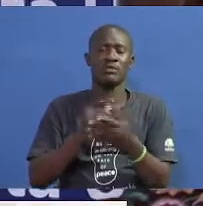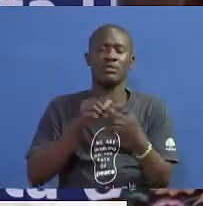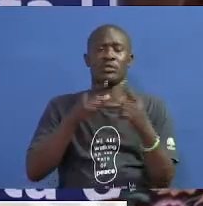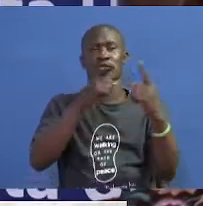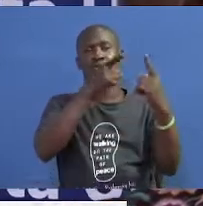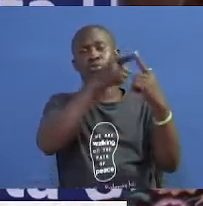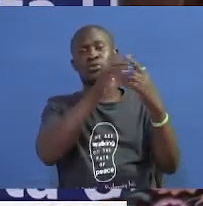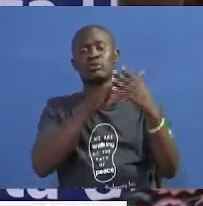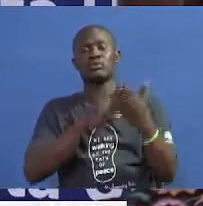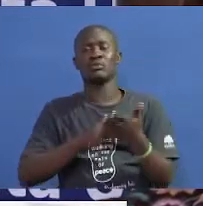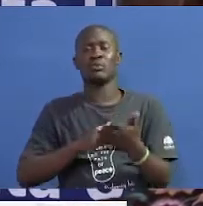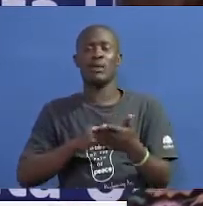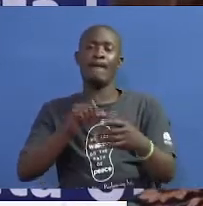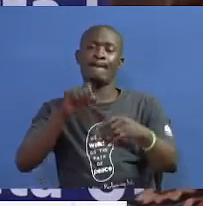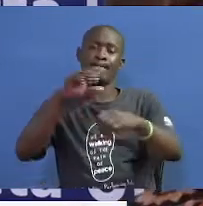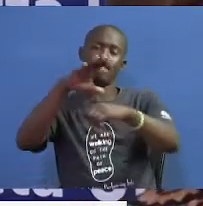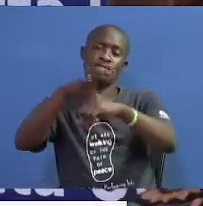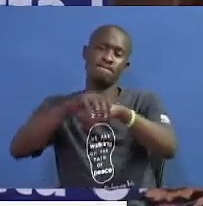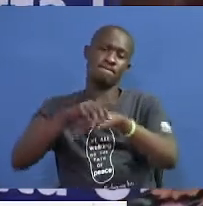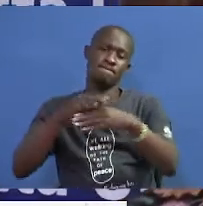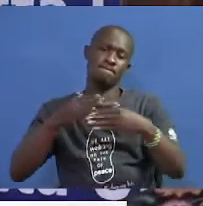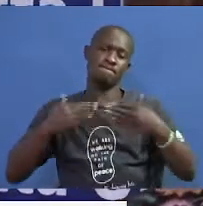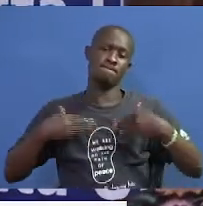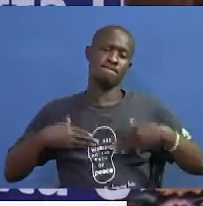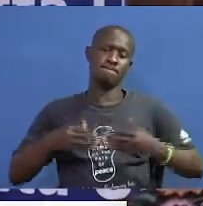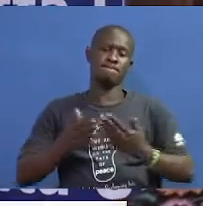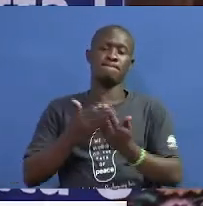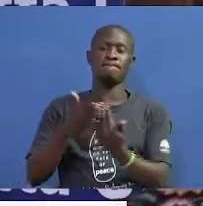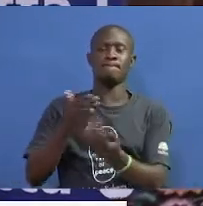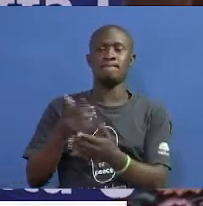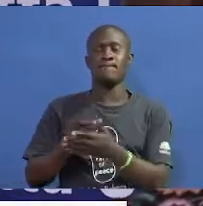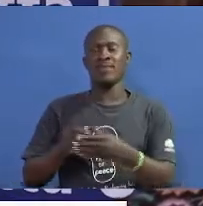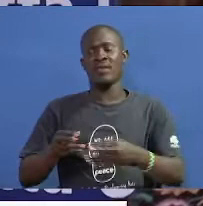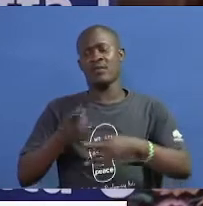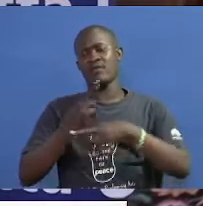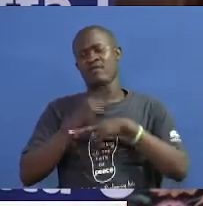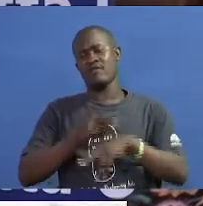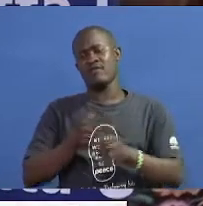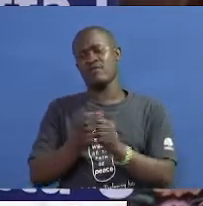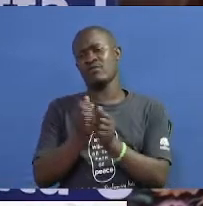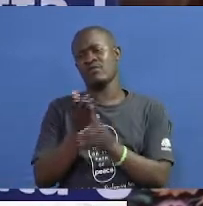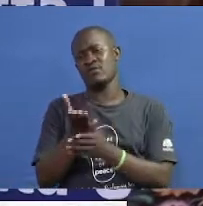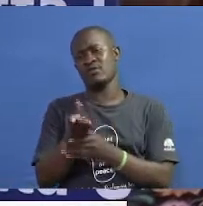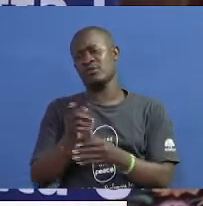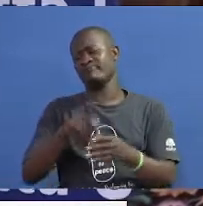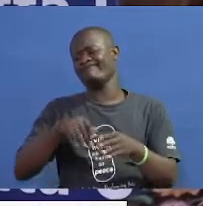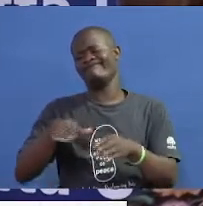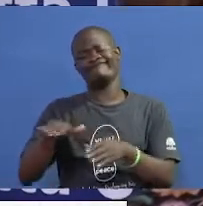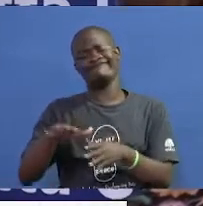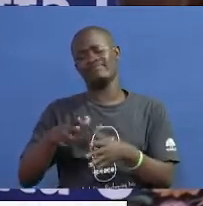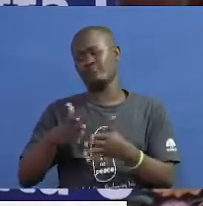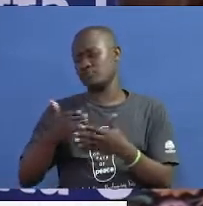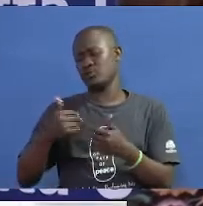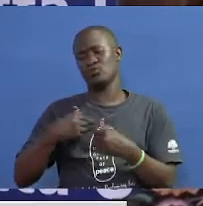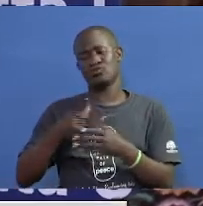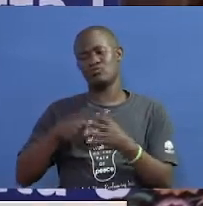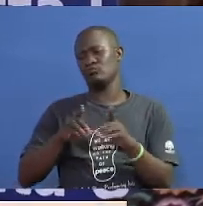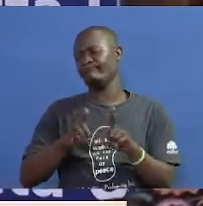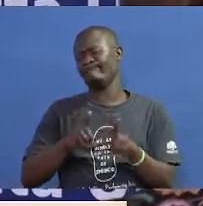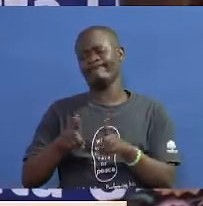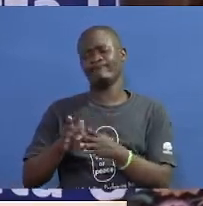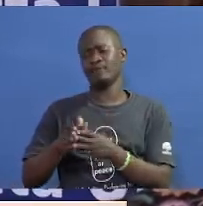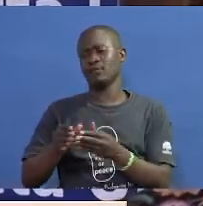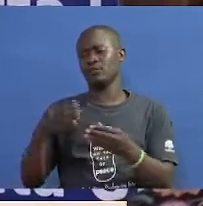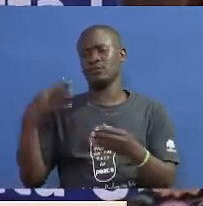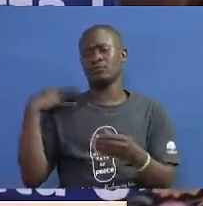to basically get healthcare providers just more comfortable with this and have it be part of what they do, kind of baked into